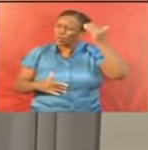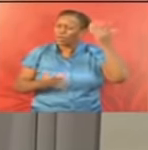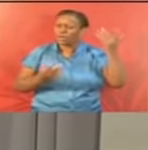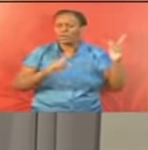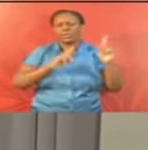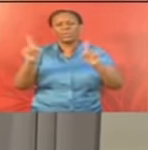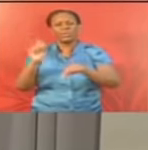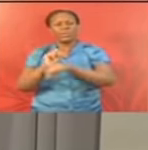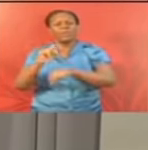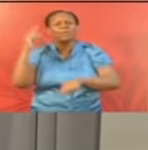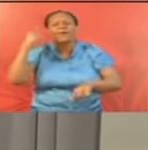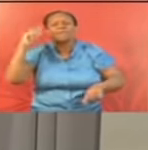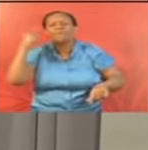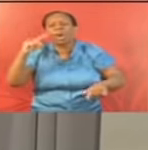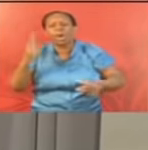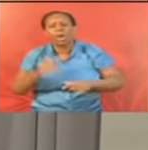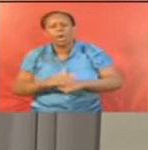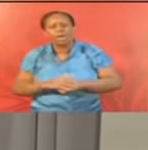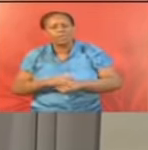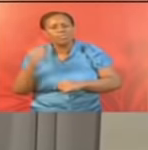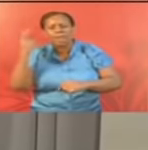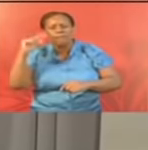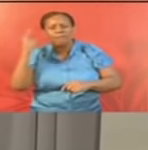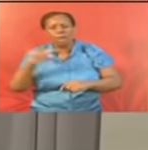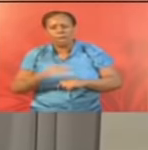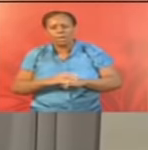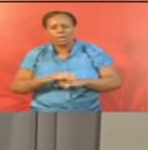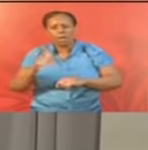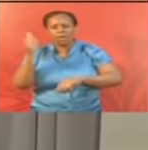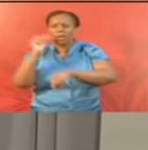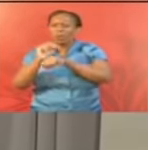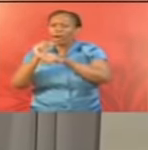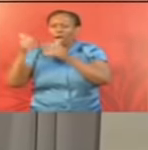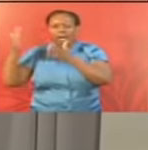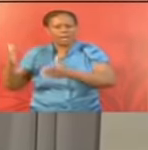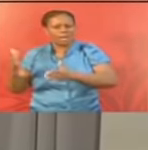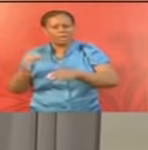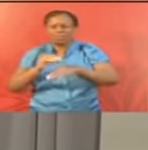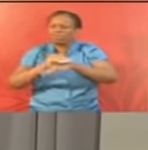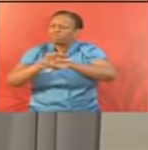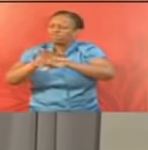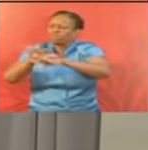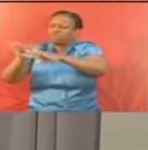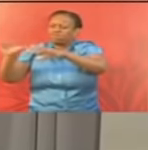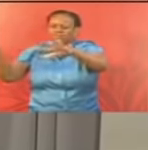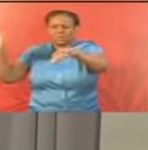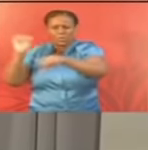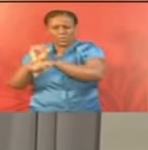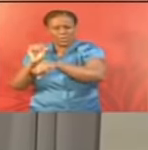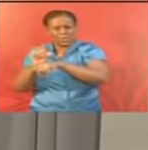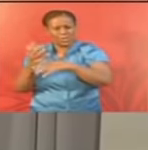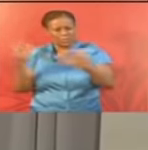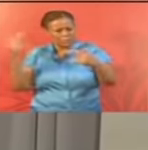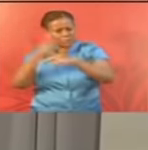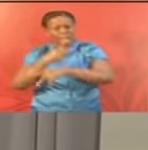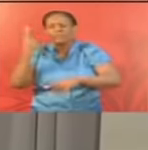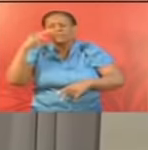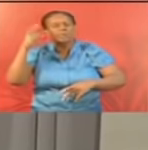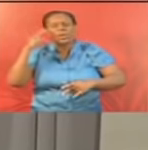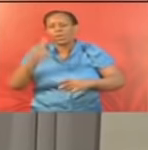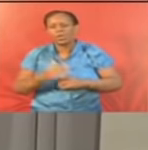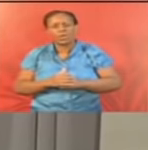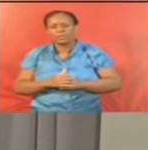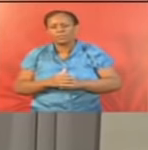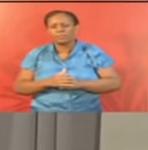and are infecting whole workforces. And this is going to put a tremendous strain on the public